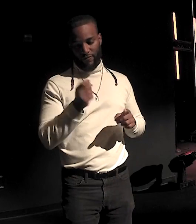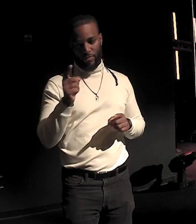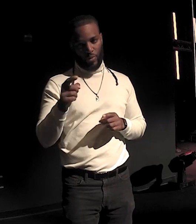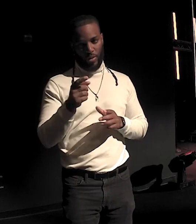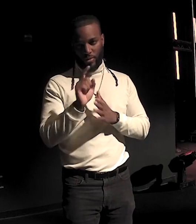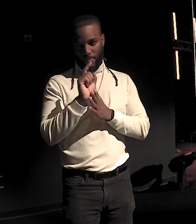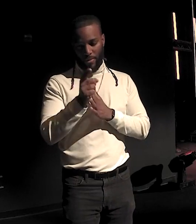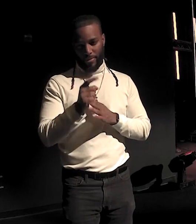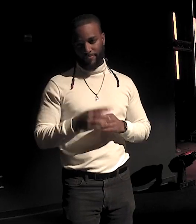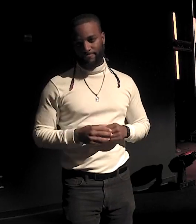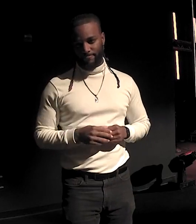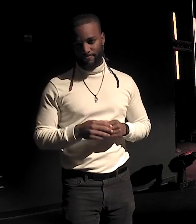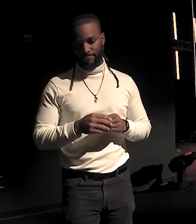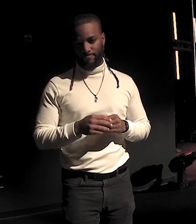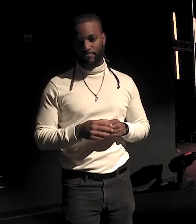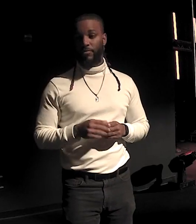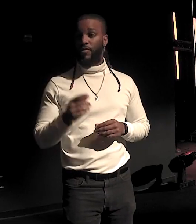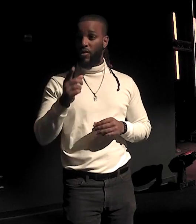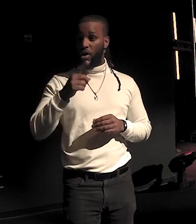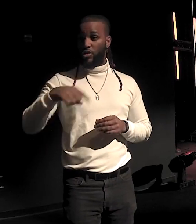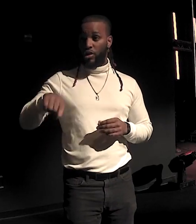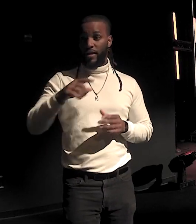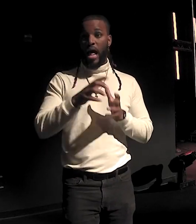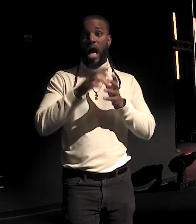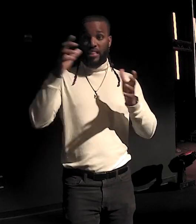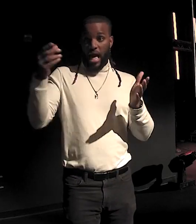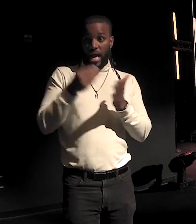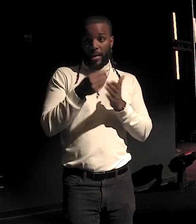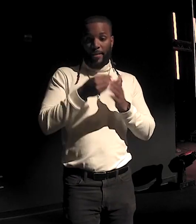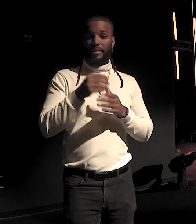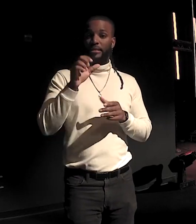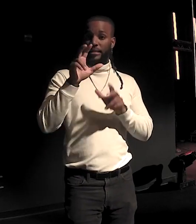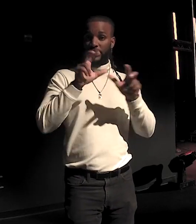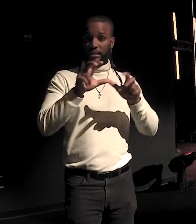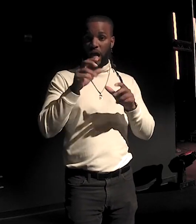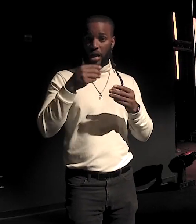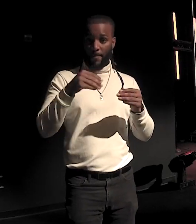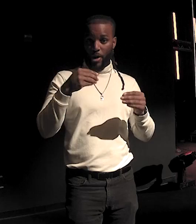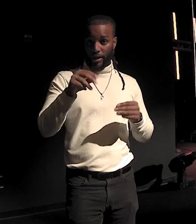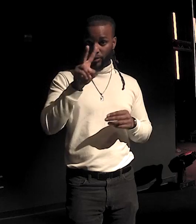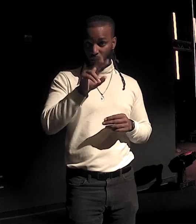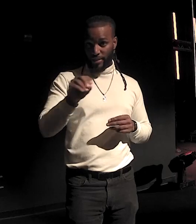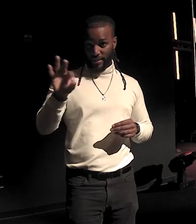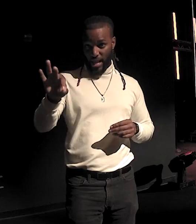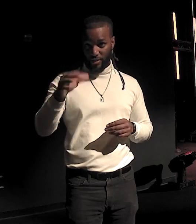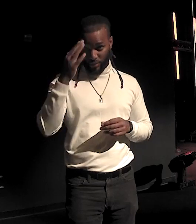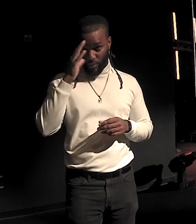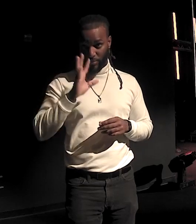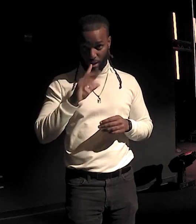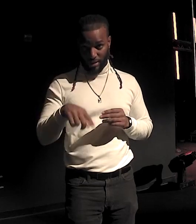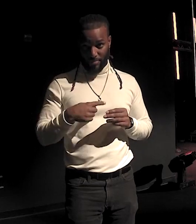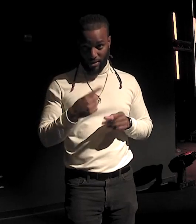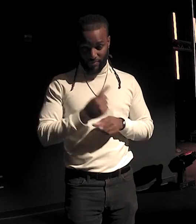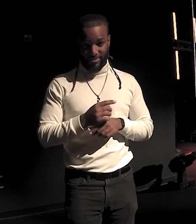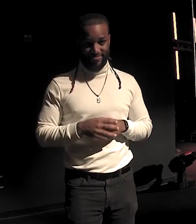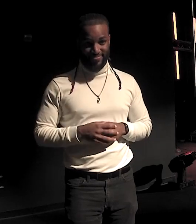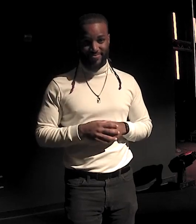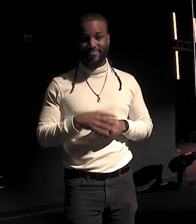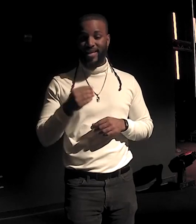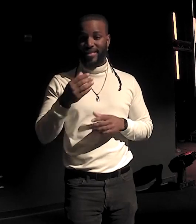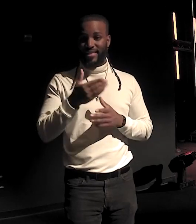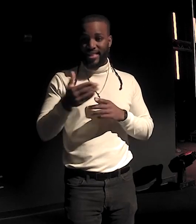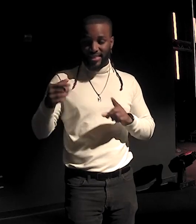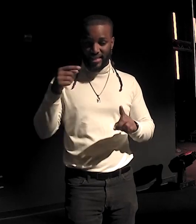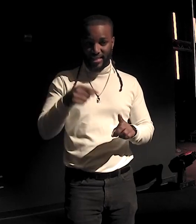moment. For those of you that had a lot of money in the stock market in 2009, you might know what I'm talking about, right? And the thing is